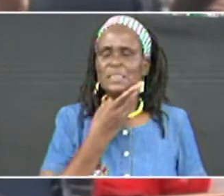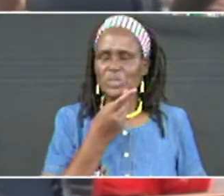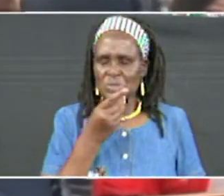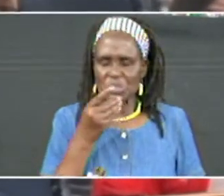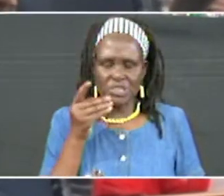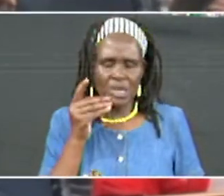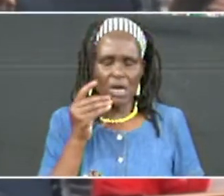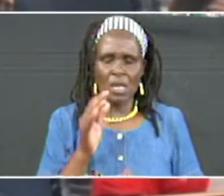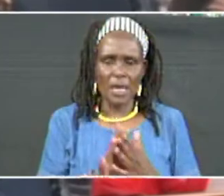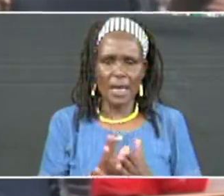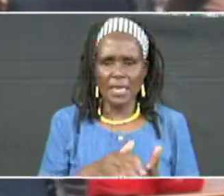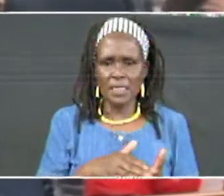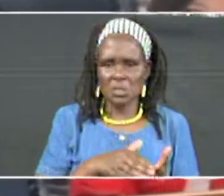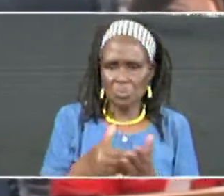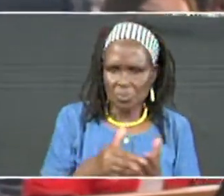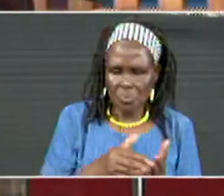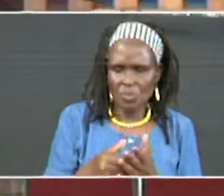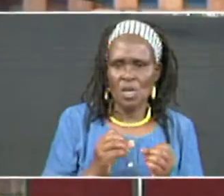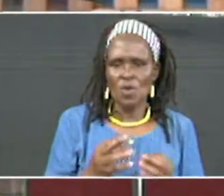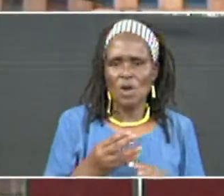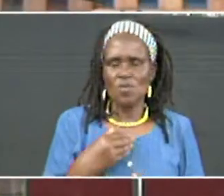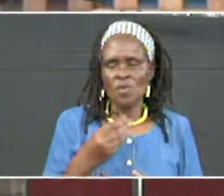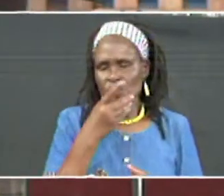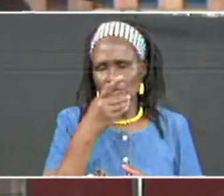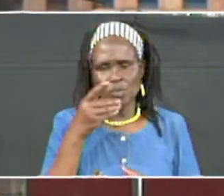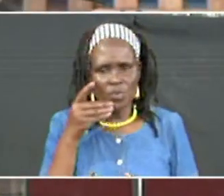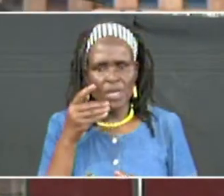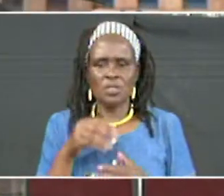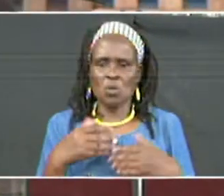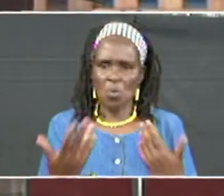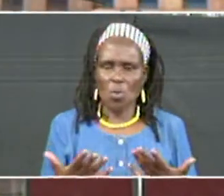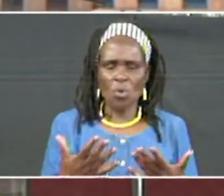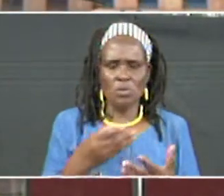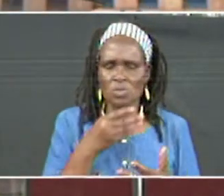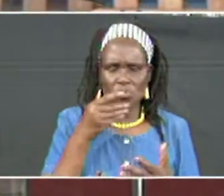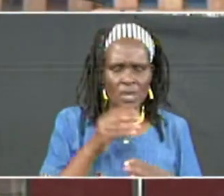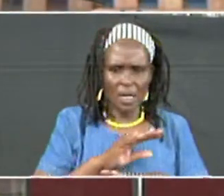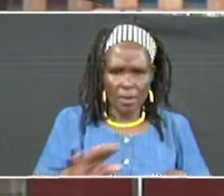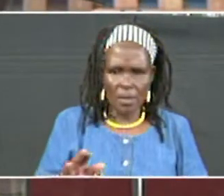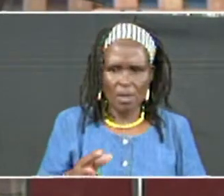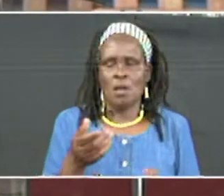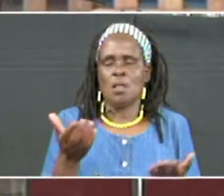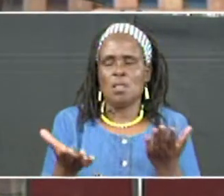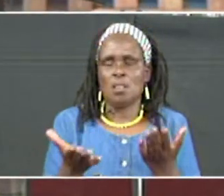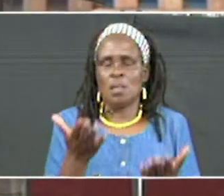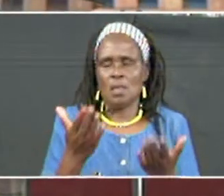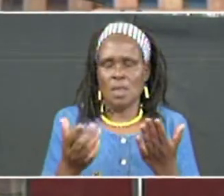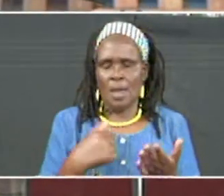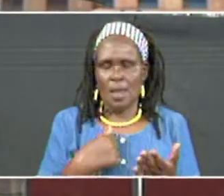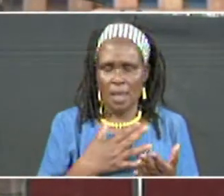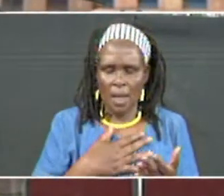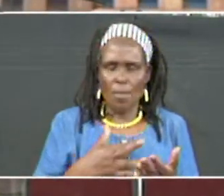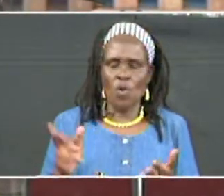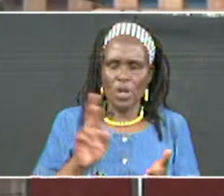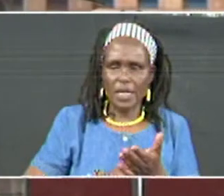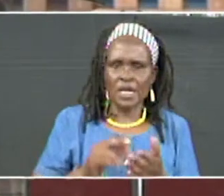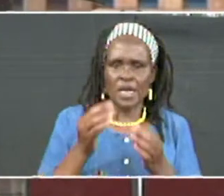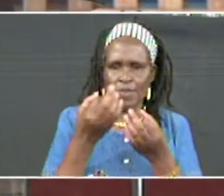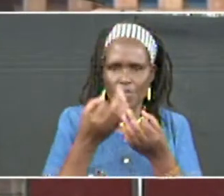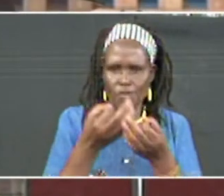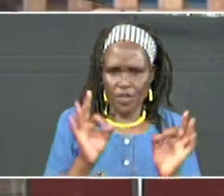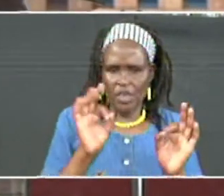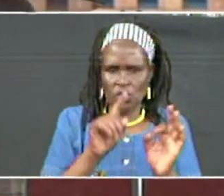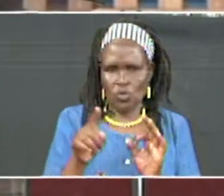if you have a season of dryness, a season of wilderness, may the I Am refresh you in this season of prayer